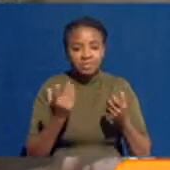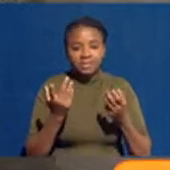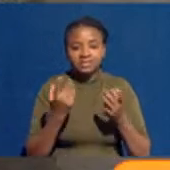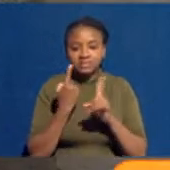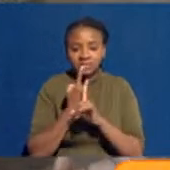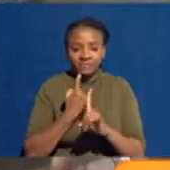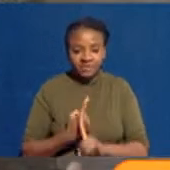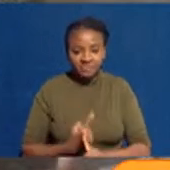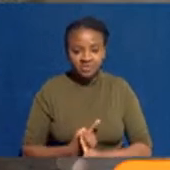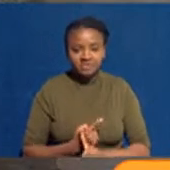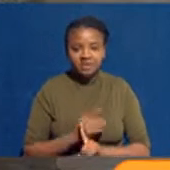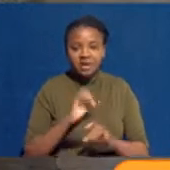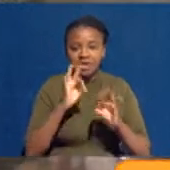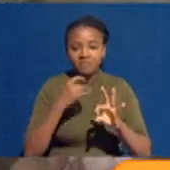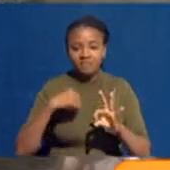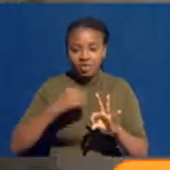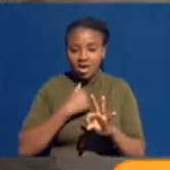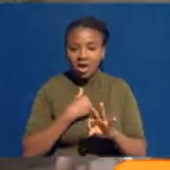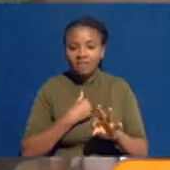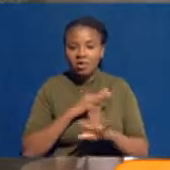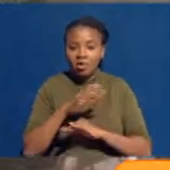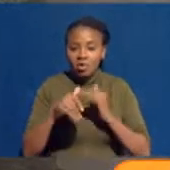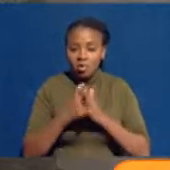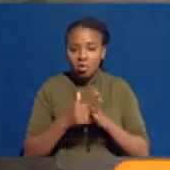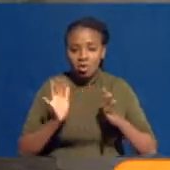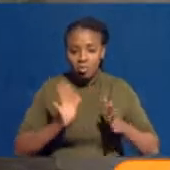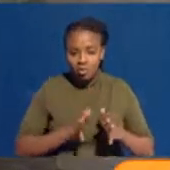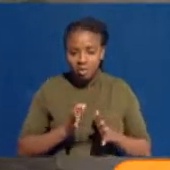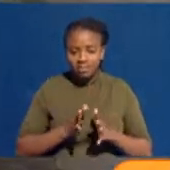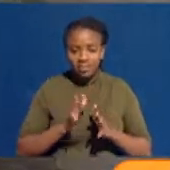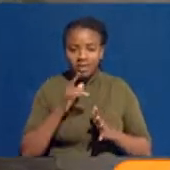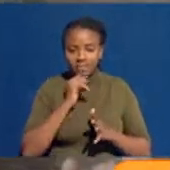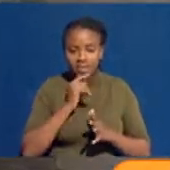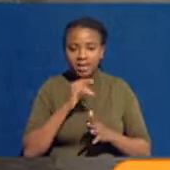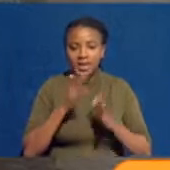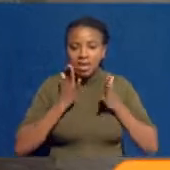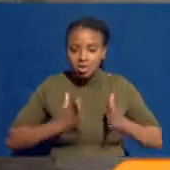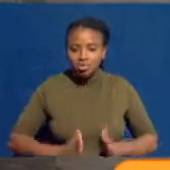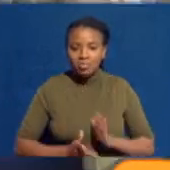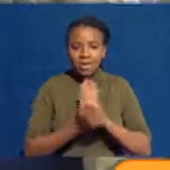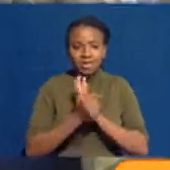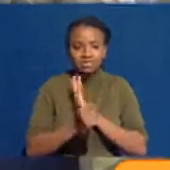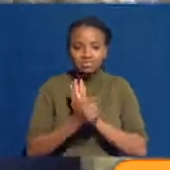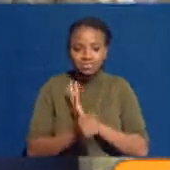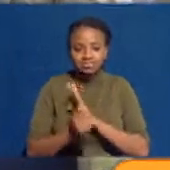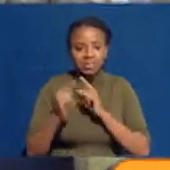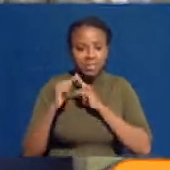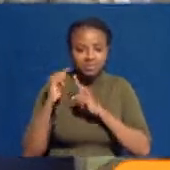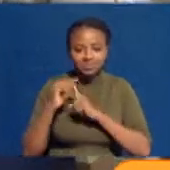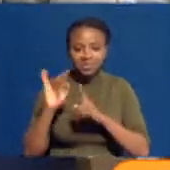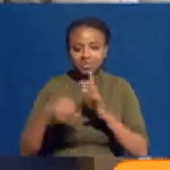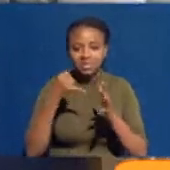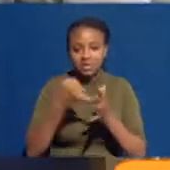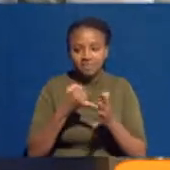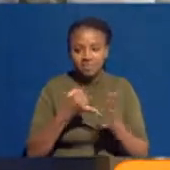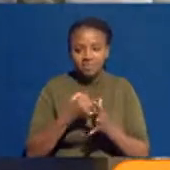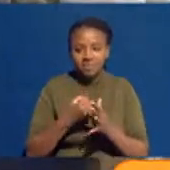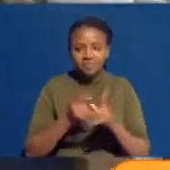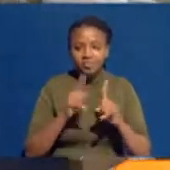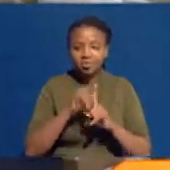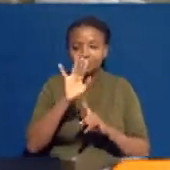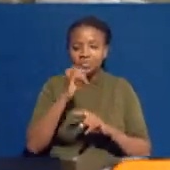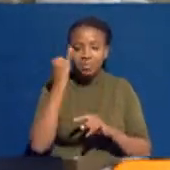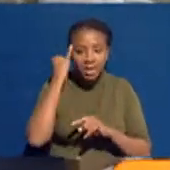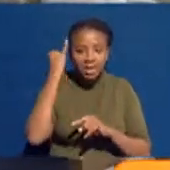the full range of human experiences, skills, and talent involved. The newest initiative is a